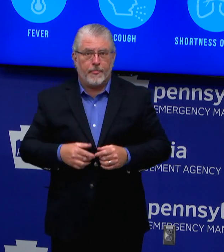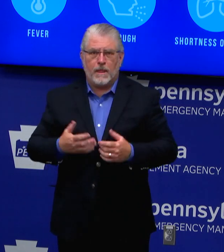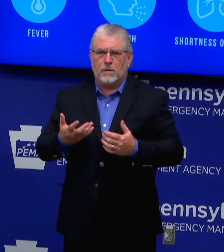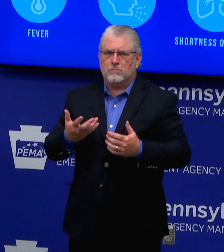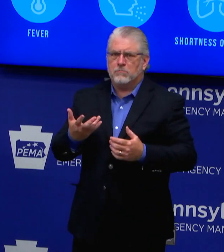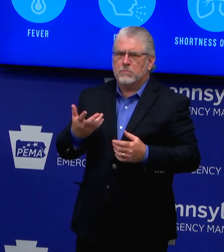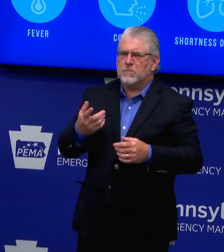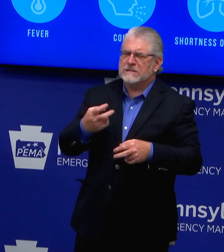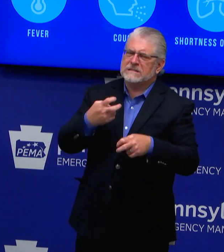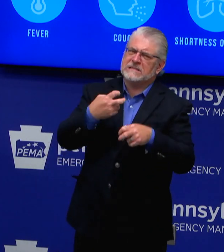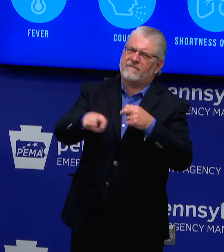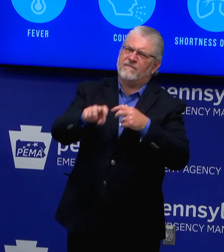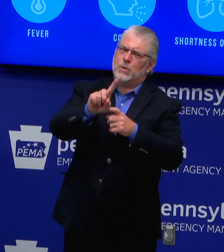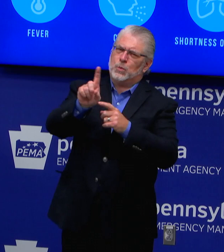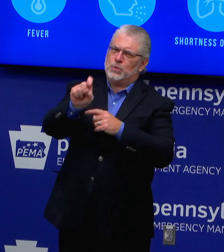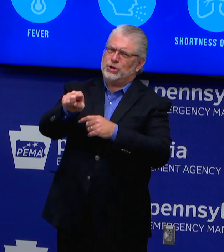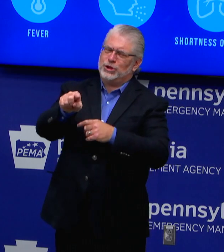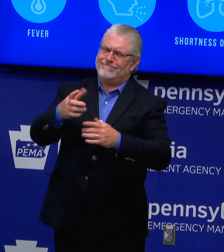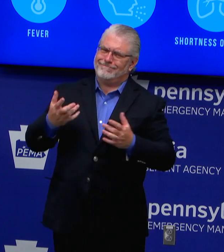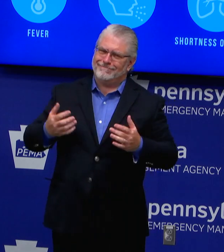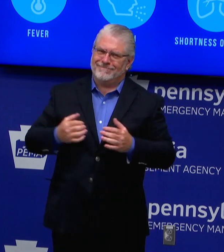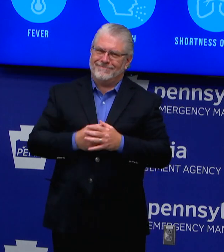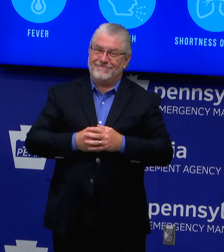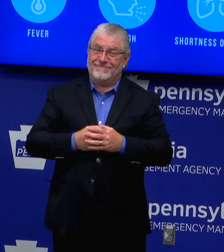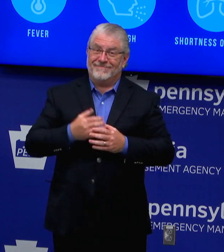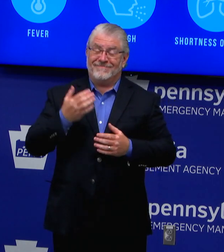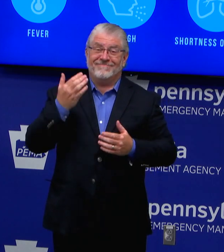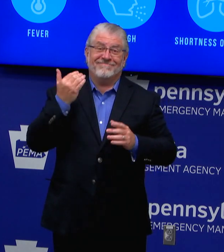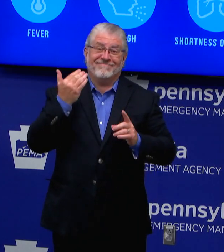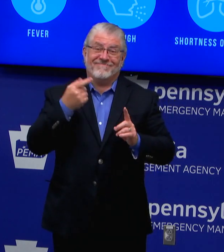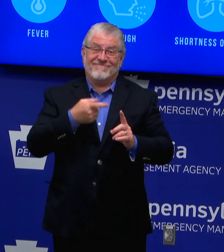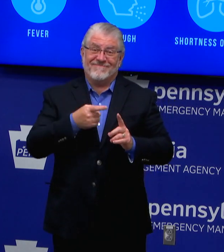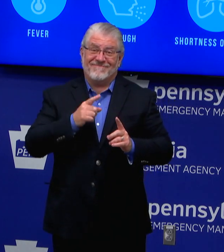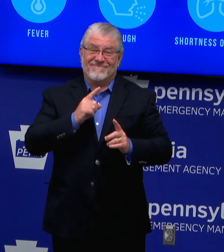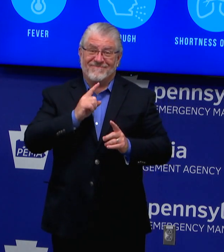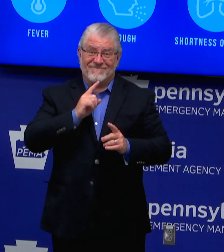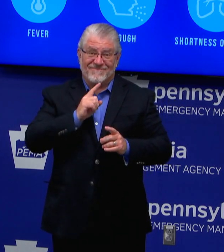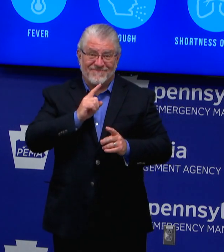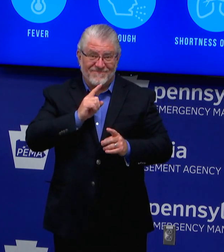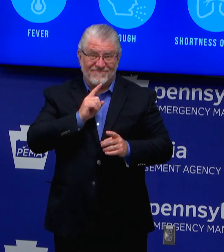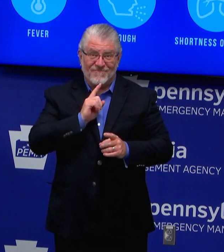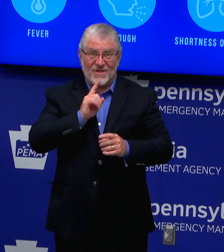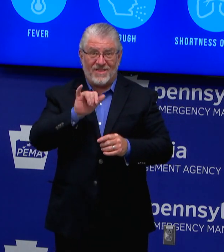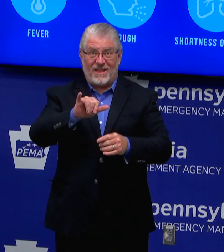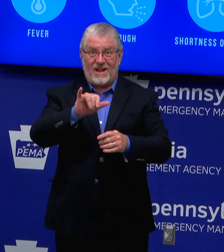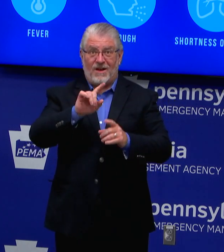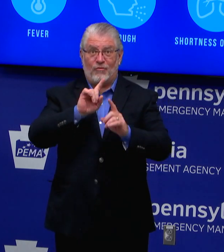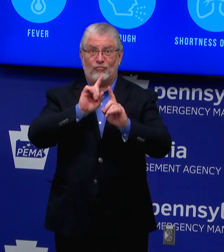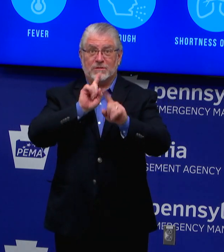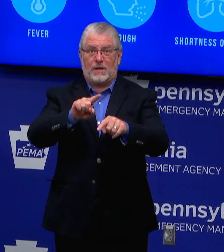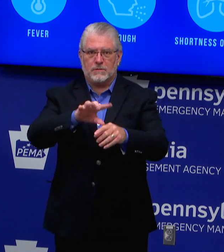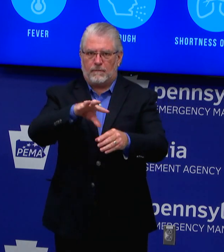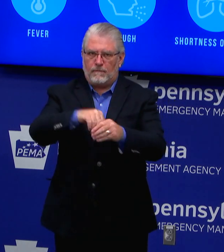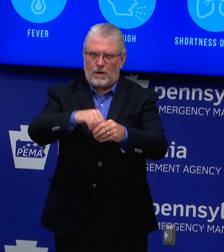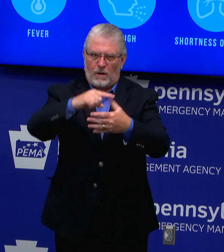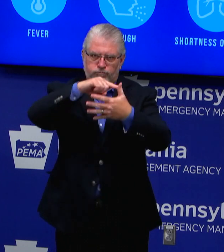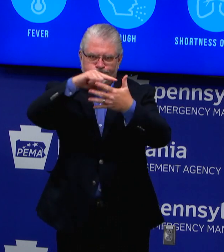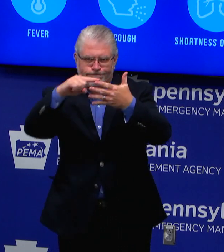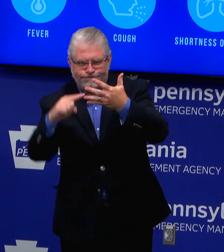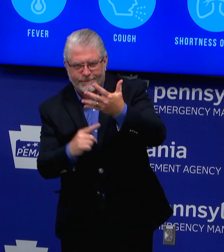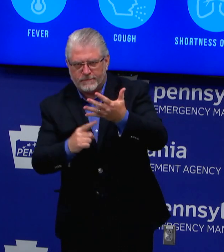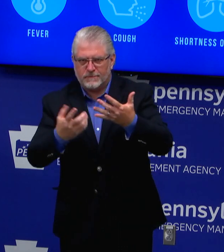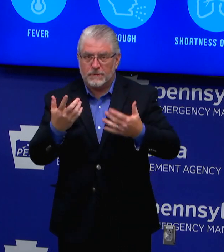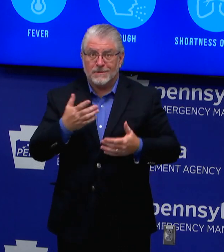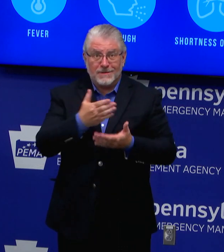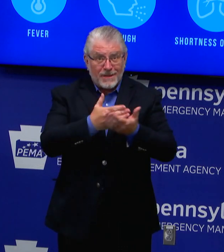answer because it is such a dynamic response. So we see improvements in certain nursing homes, and there is a